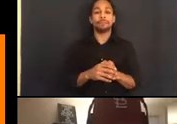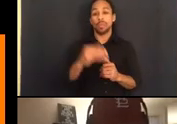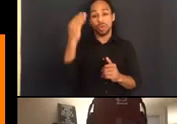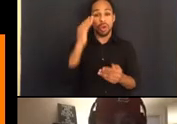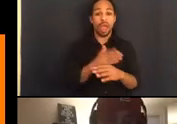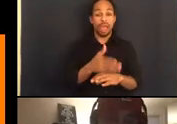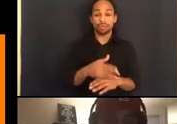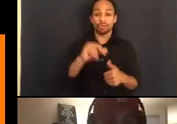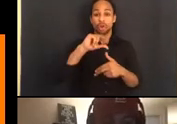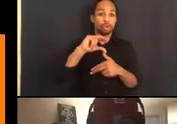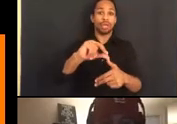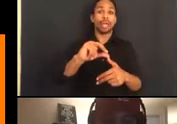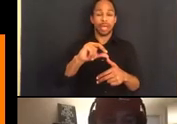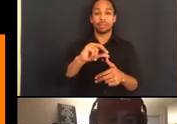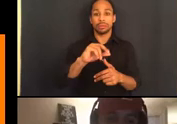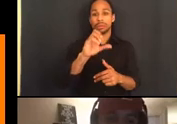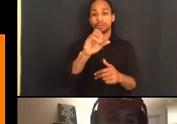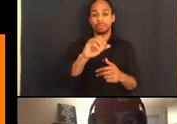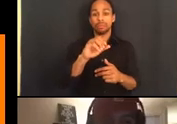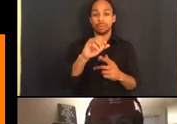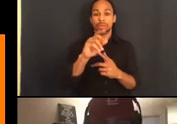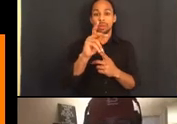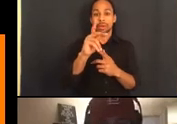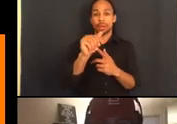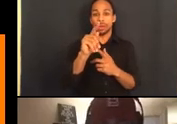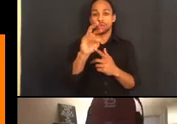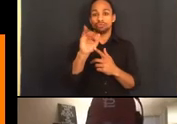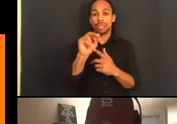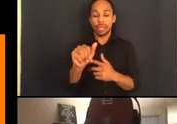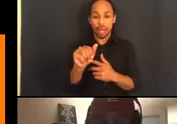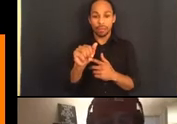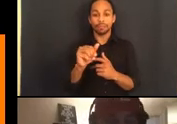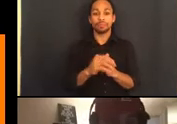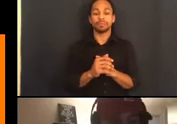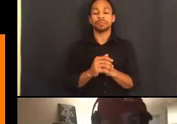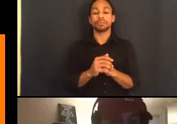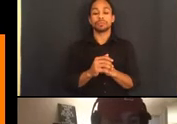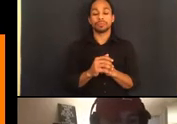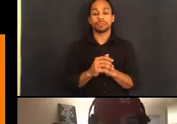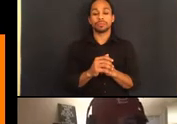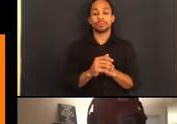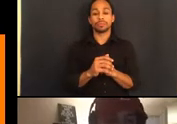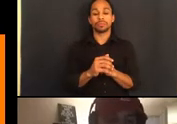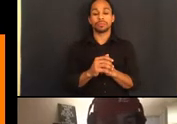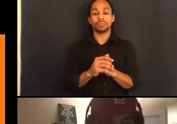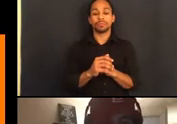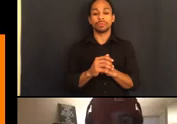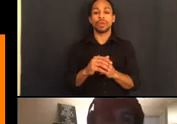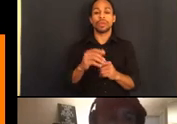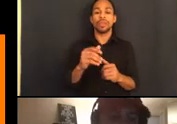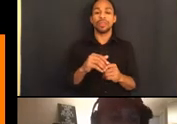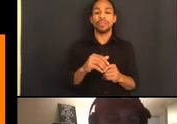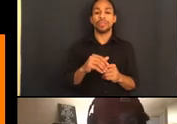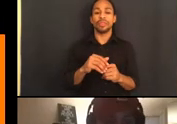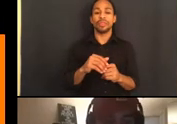and Katrina, at least in my lifetime, that the numbers and the stats that we see about people that are dying from